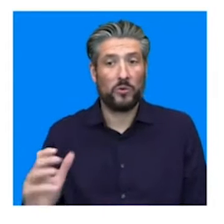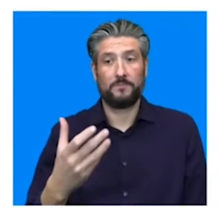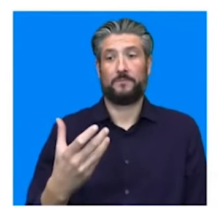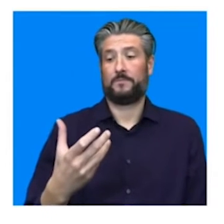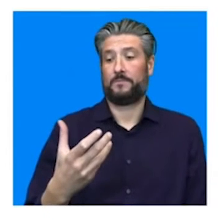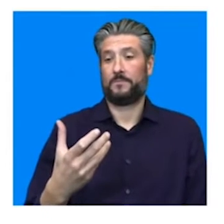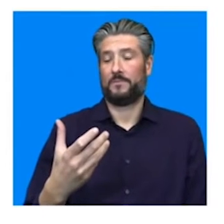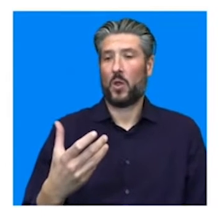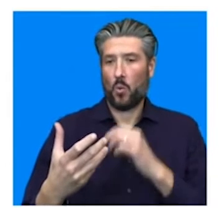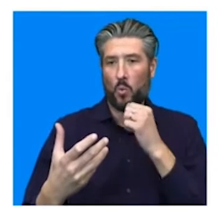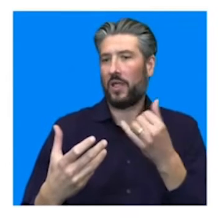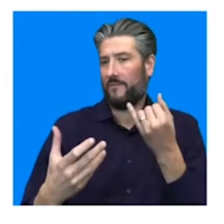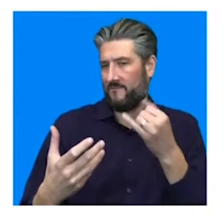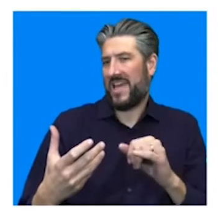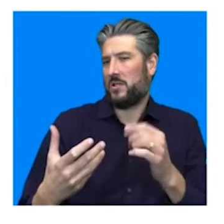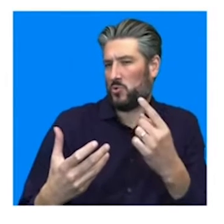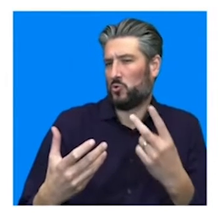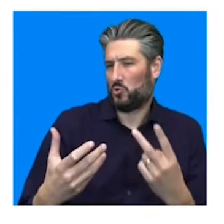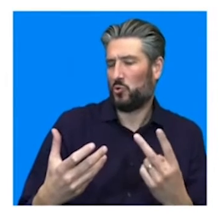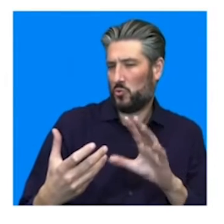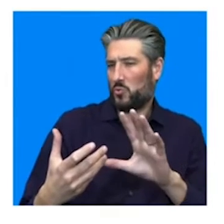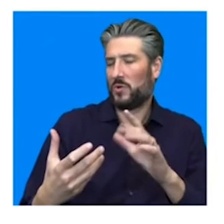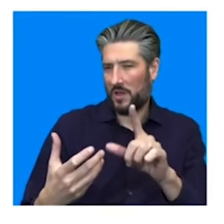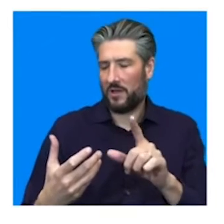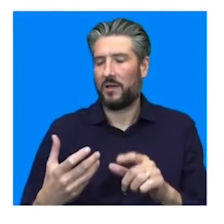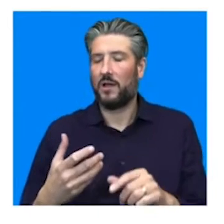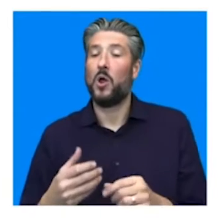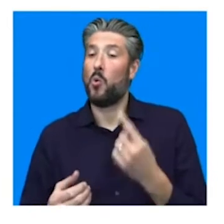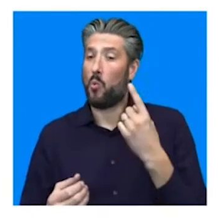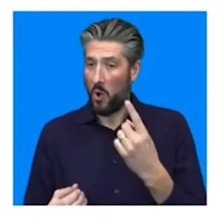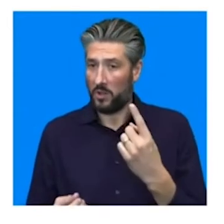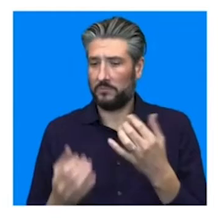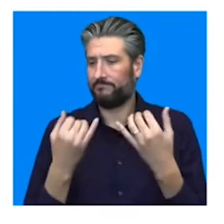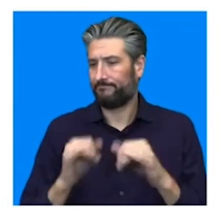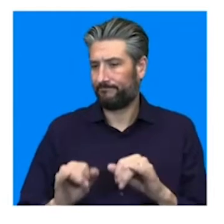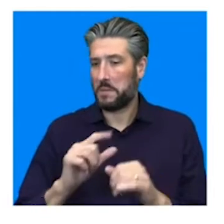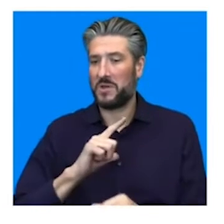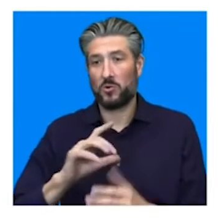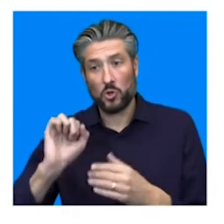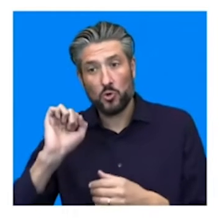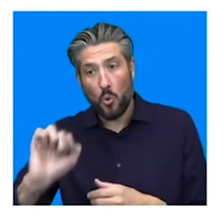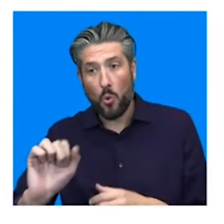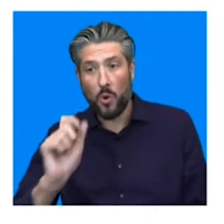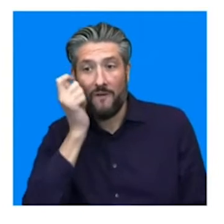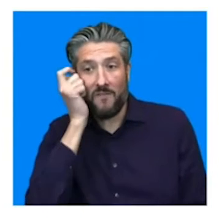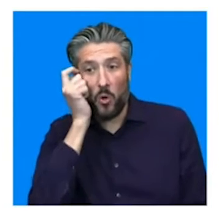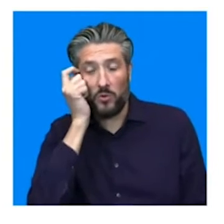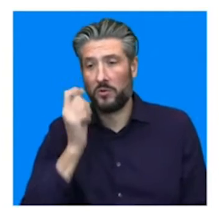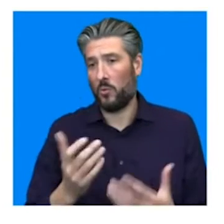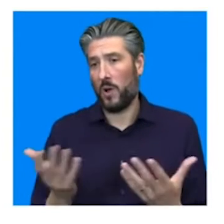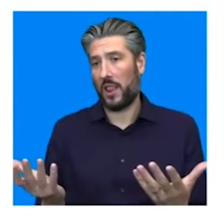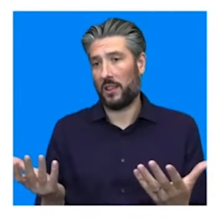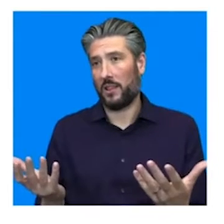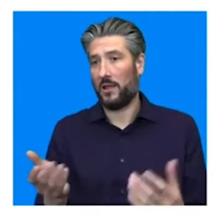fall down in not meeting the brief. One of which is that it was on your own phone, and your phone may be bigger, newer,